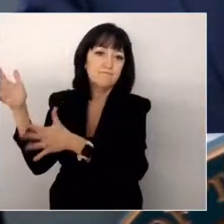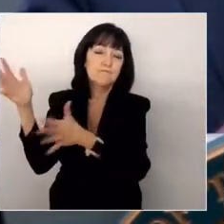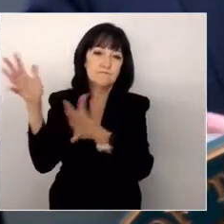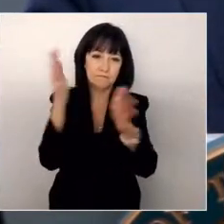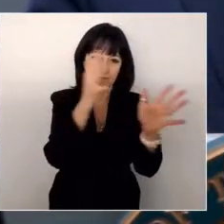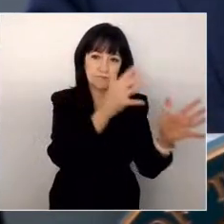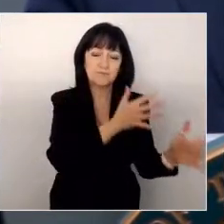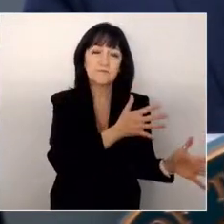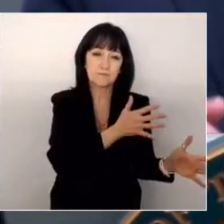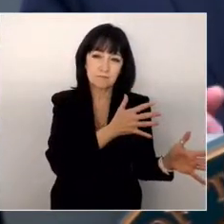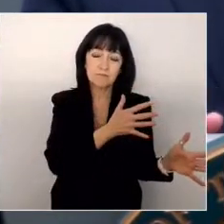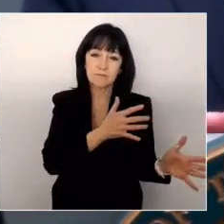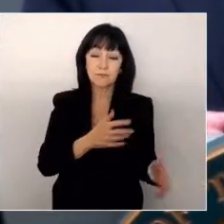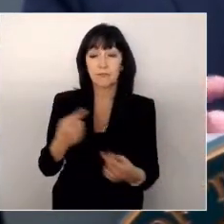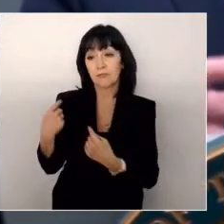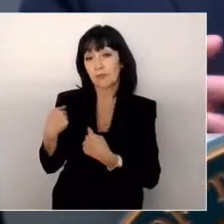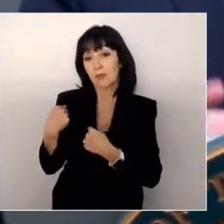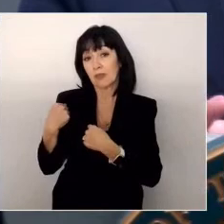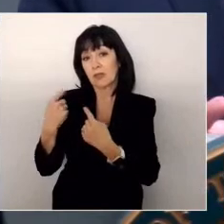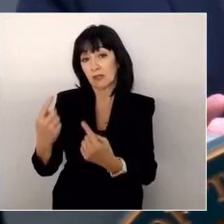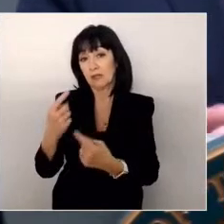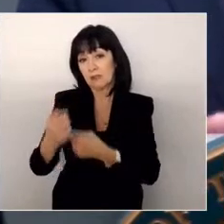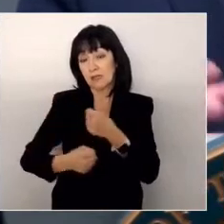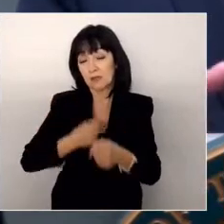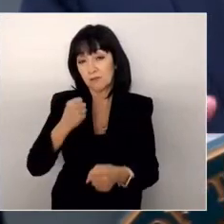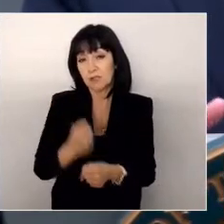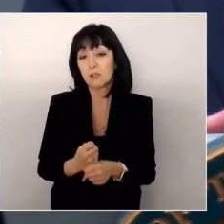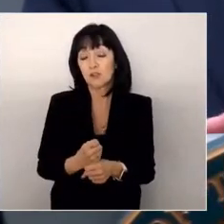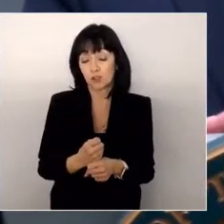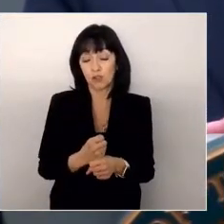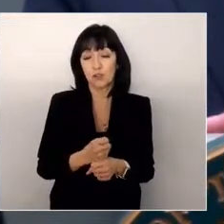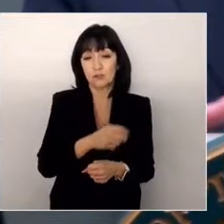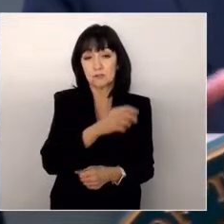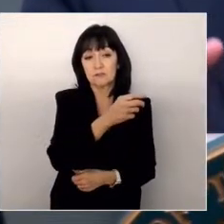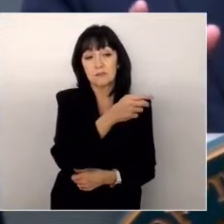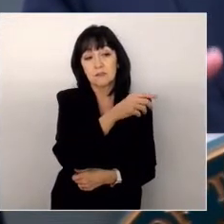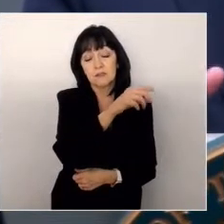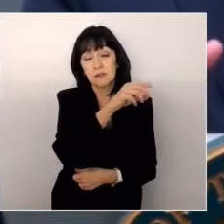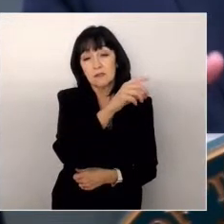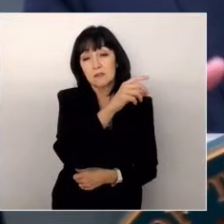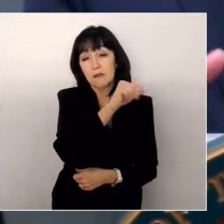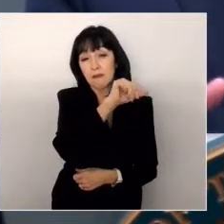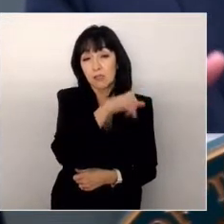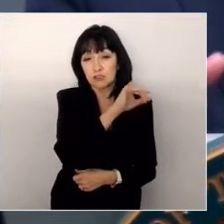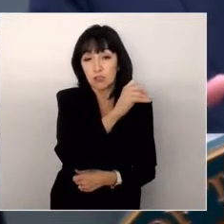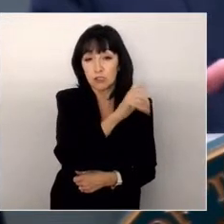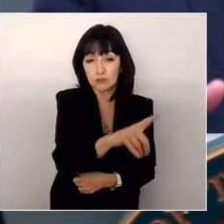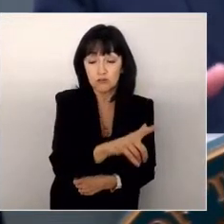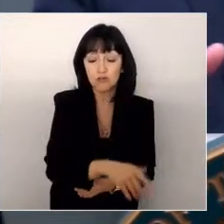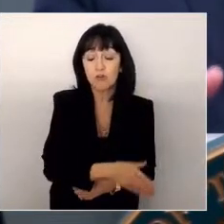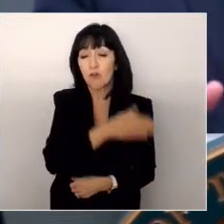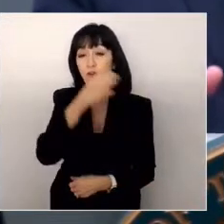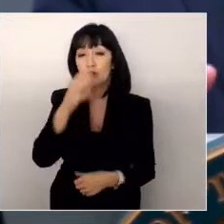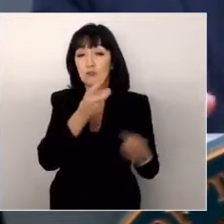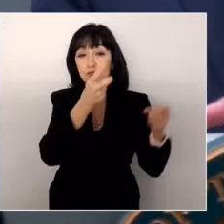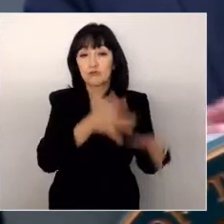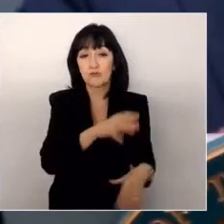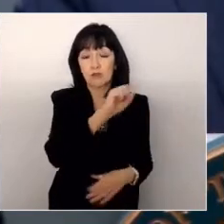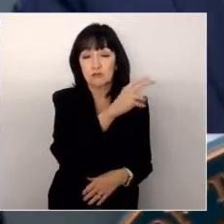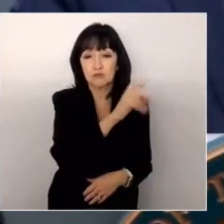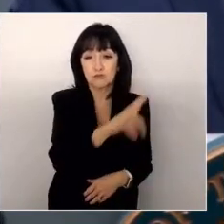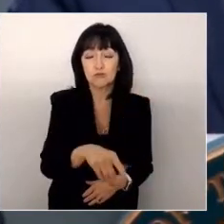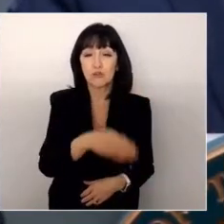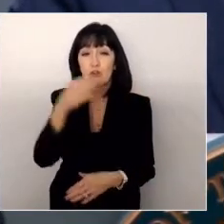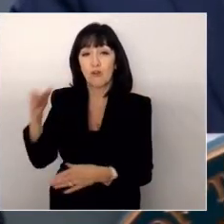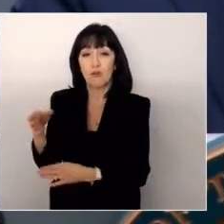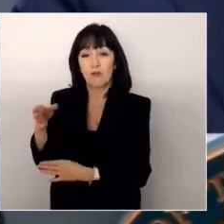Over the last year, Director Shaw, Dr. Rattay, and their teams helped deliver more than 1.6 million vaccines